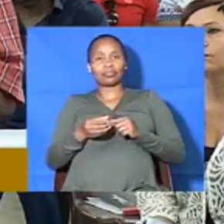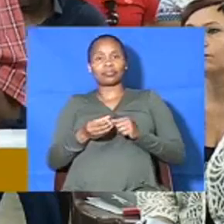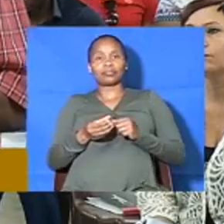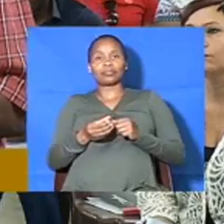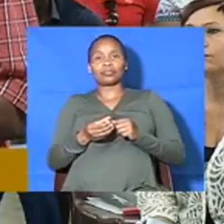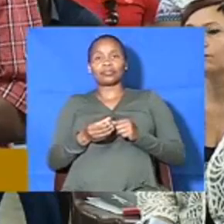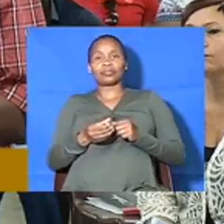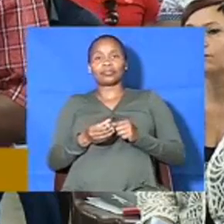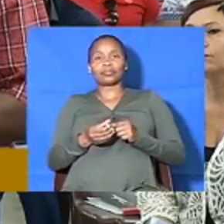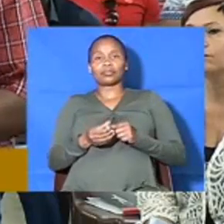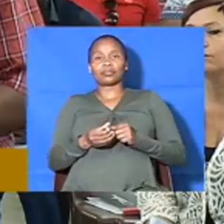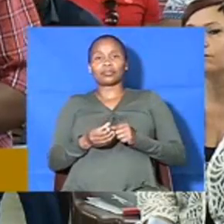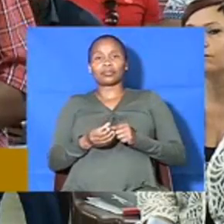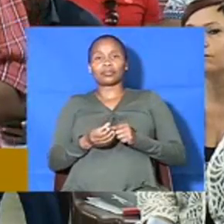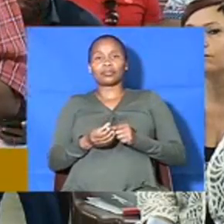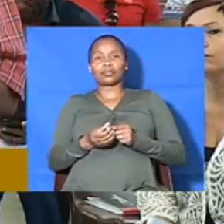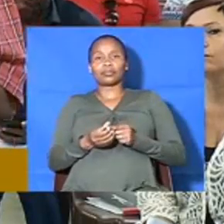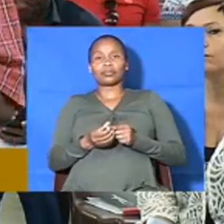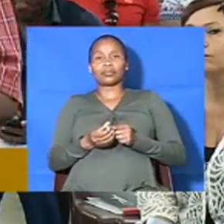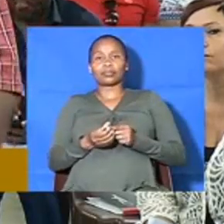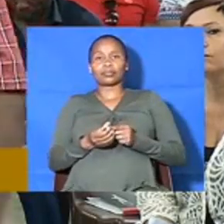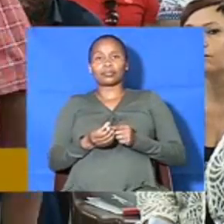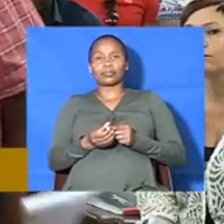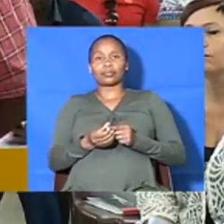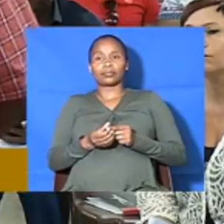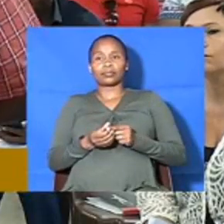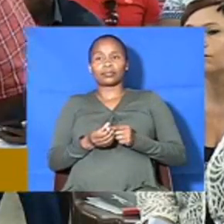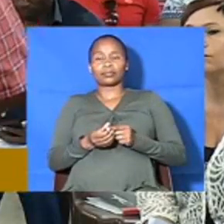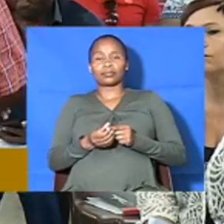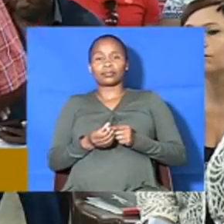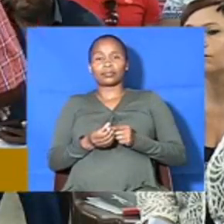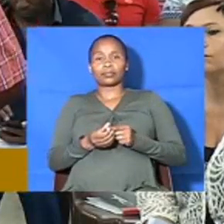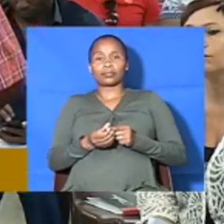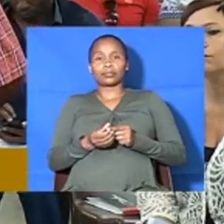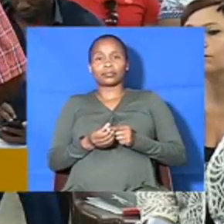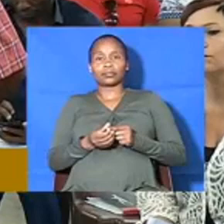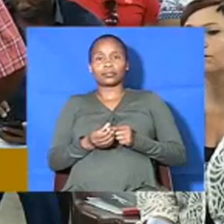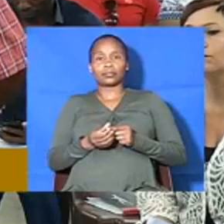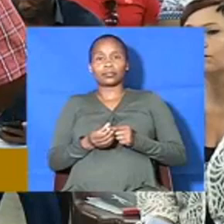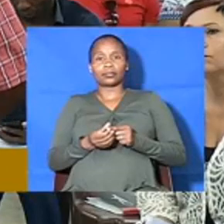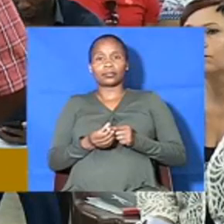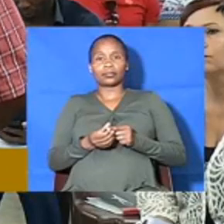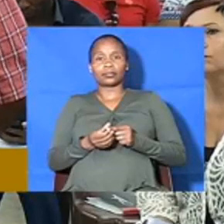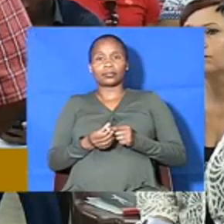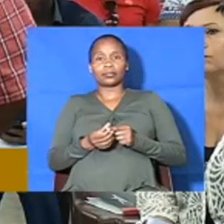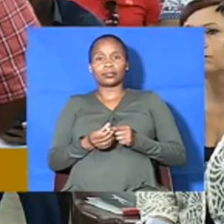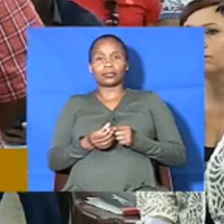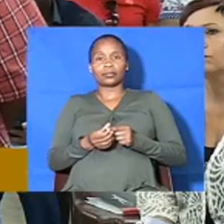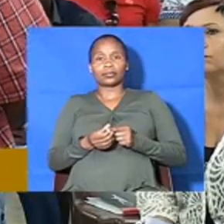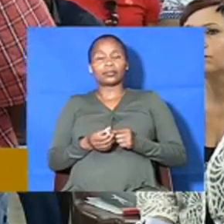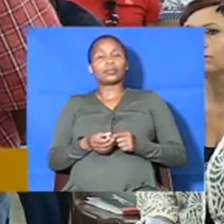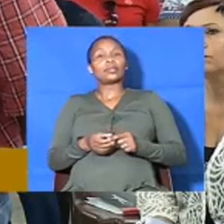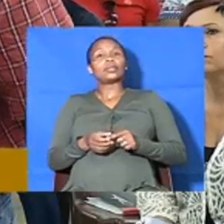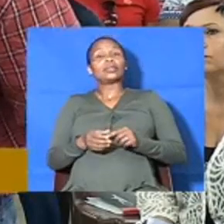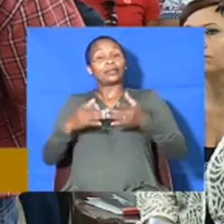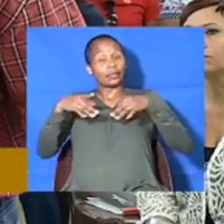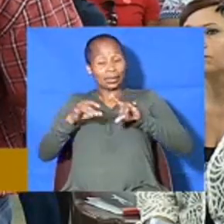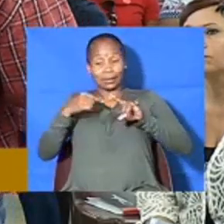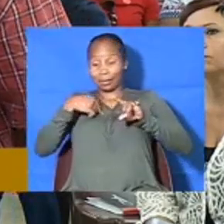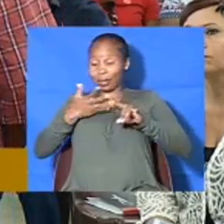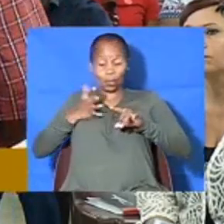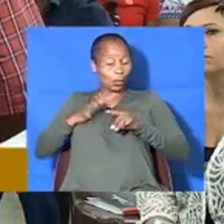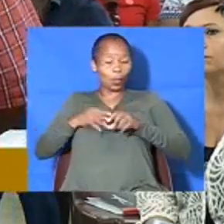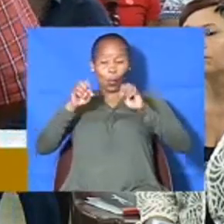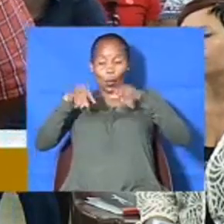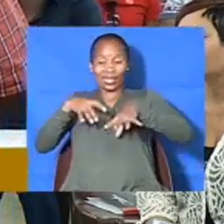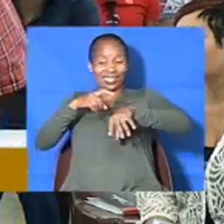because of time. So I'm here to declare a simple message, and I need the parliament